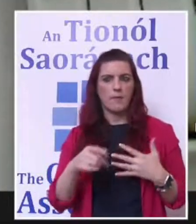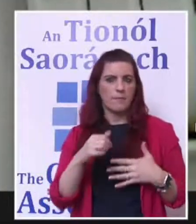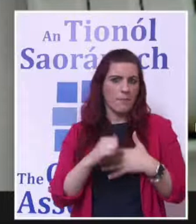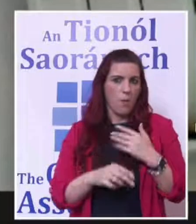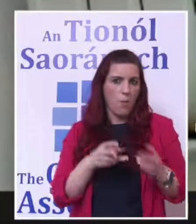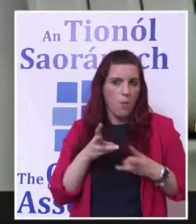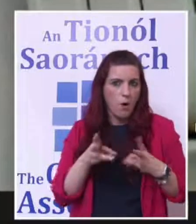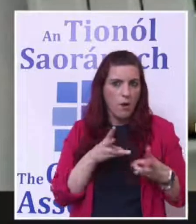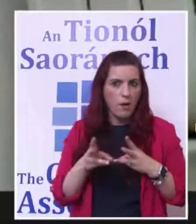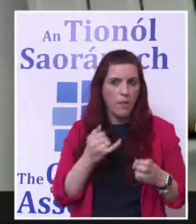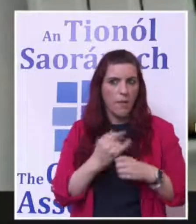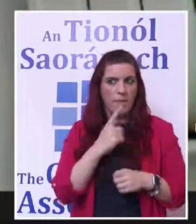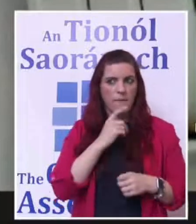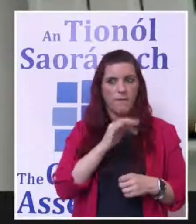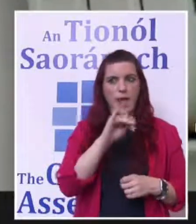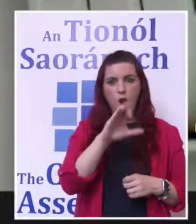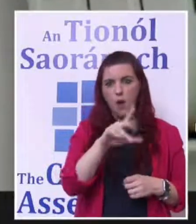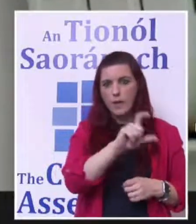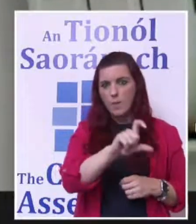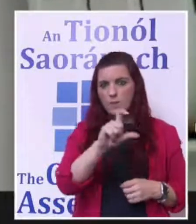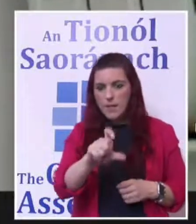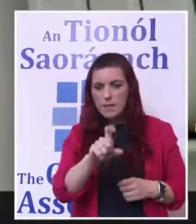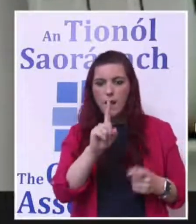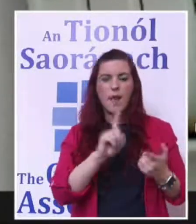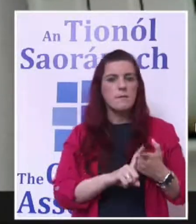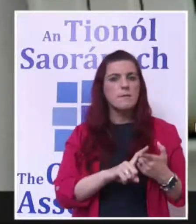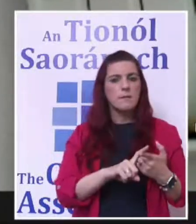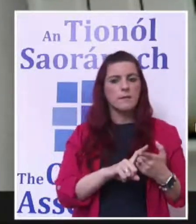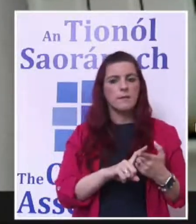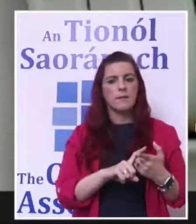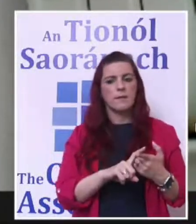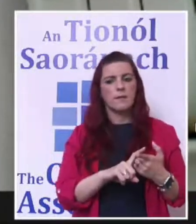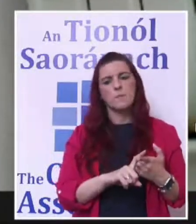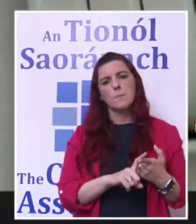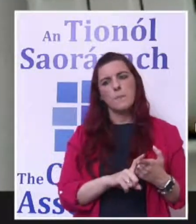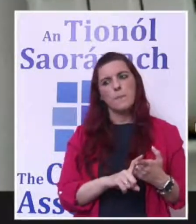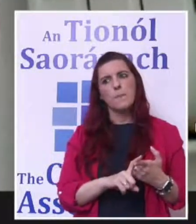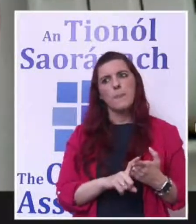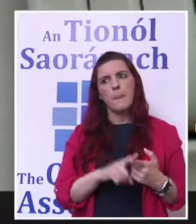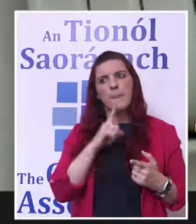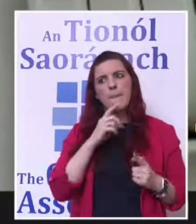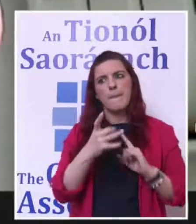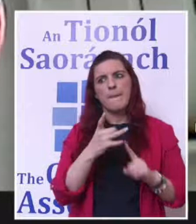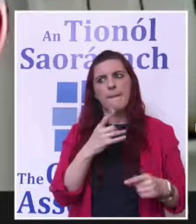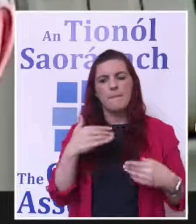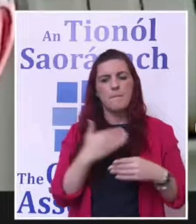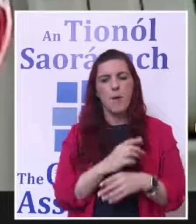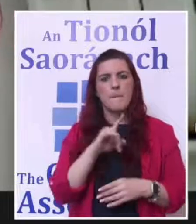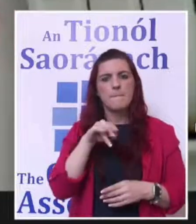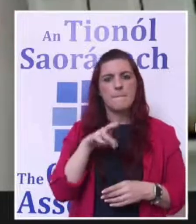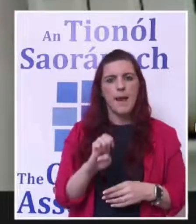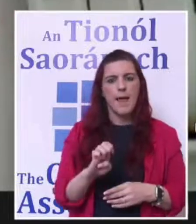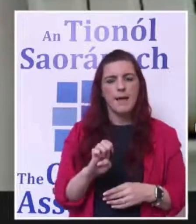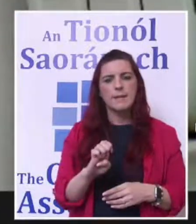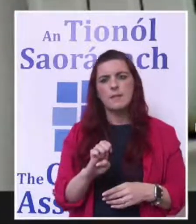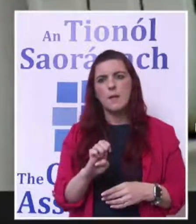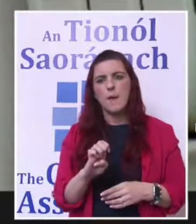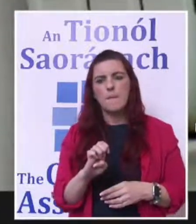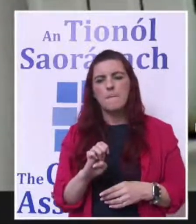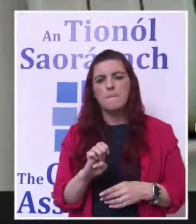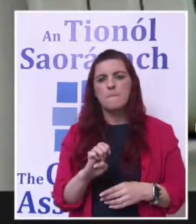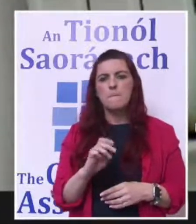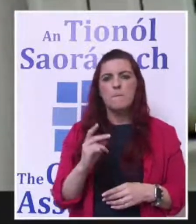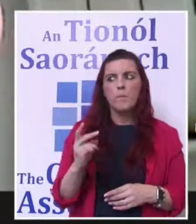of Fingal County Council is undertaken on its behalf by the Malahide Howth